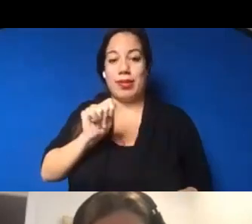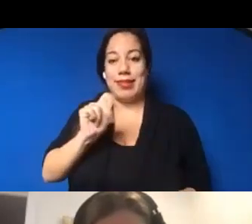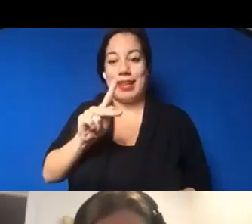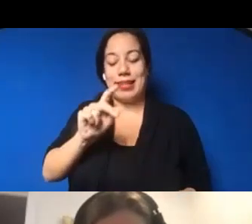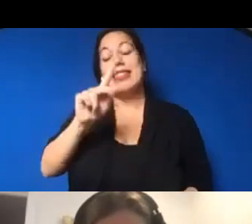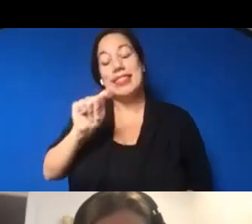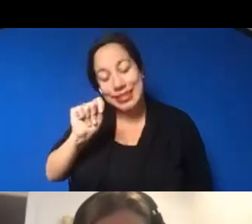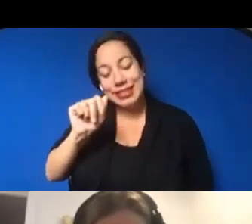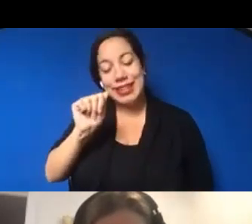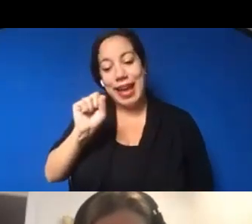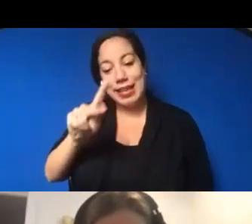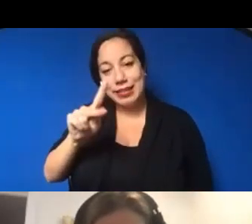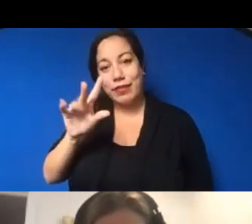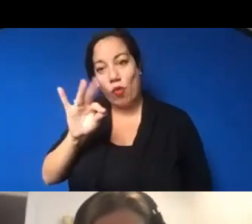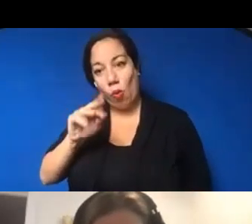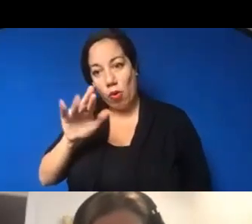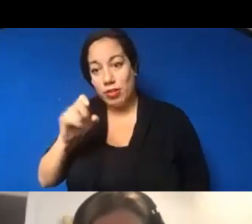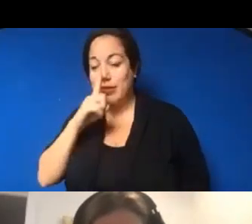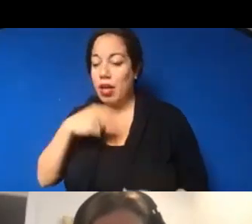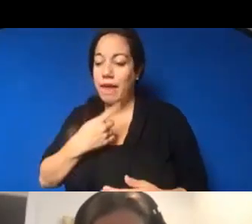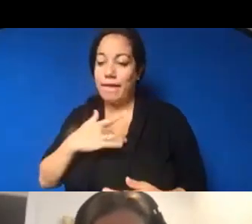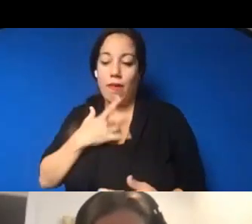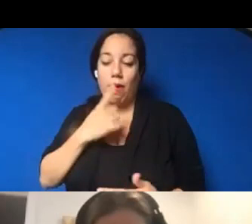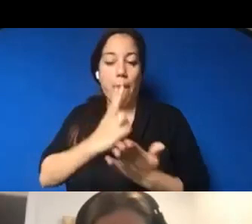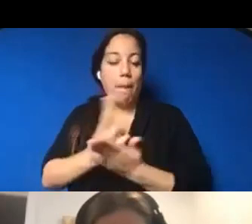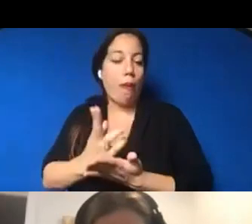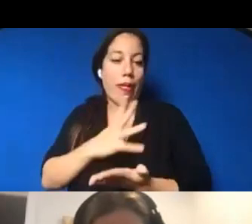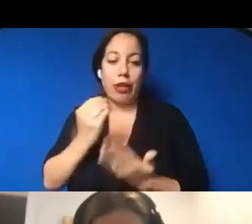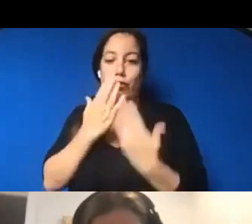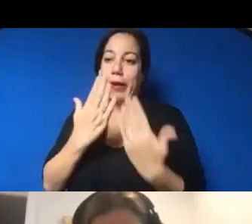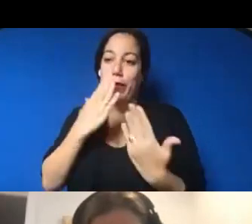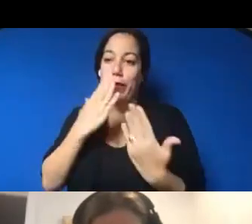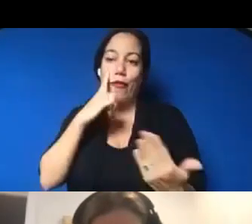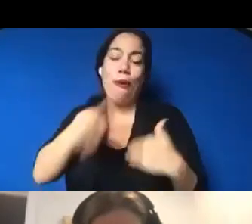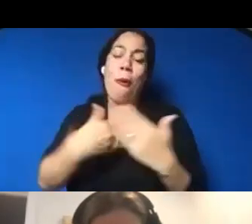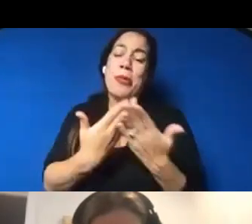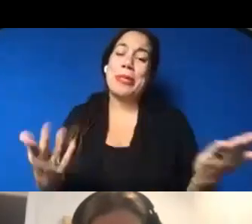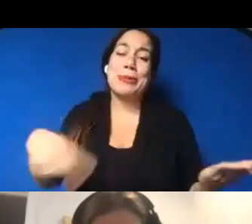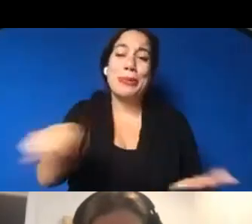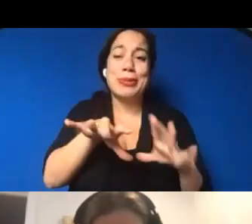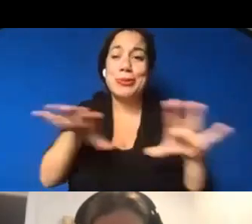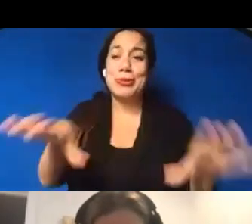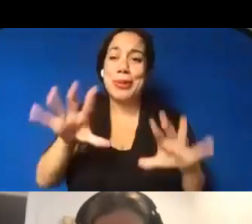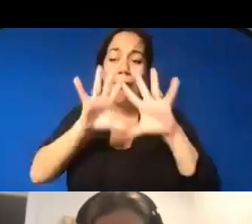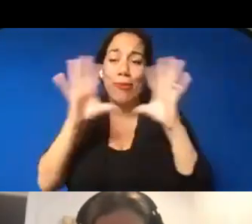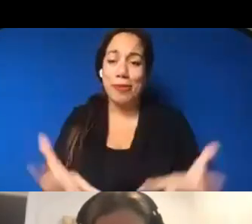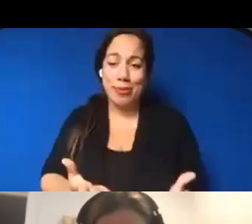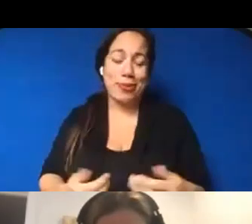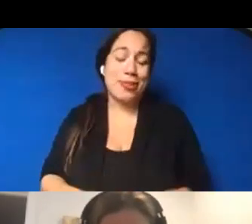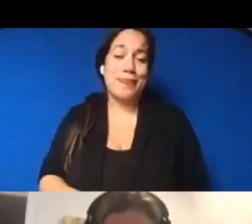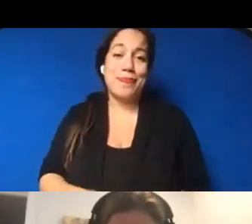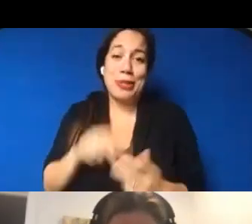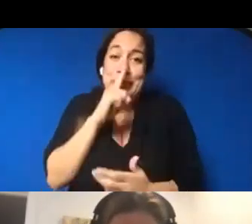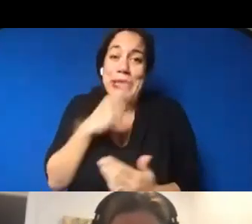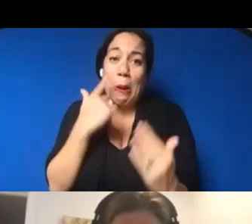so humbled and so grateful for all the things that you're doing all over the world, really. And I really